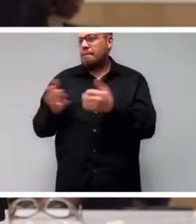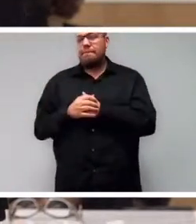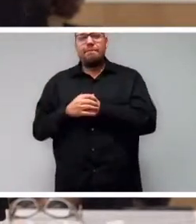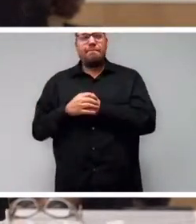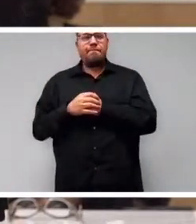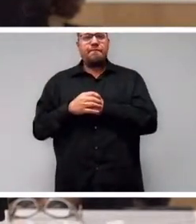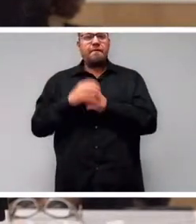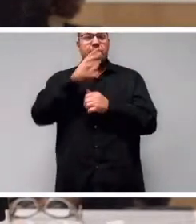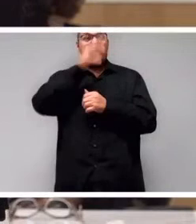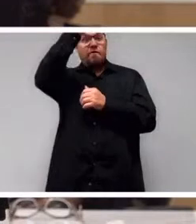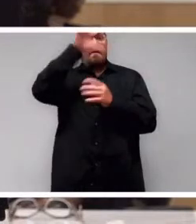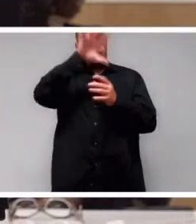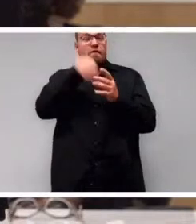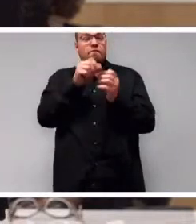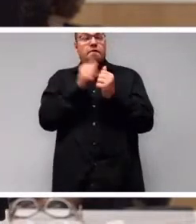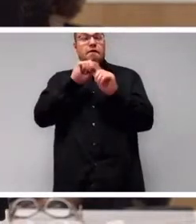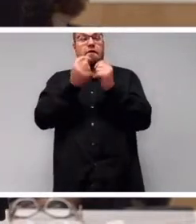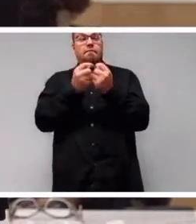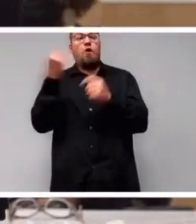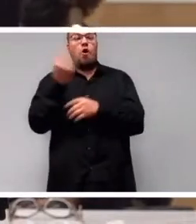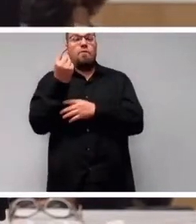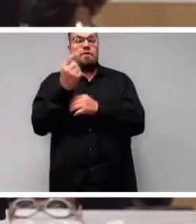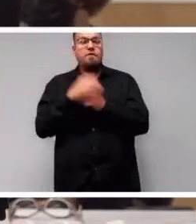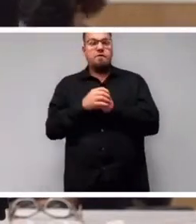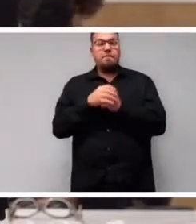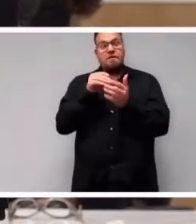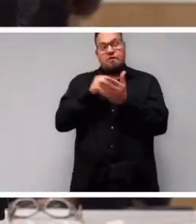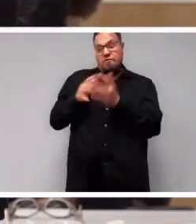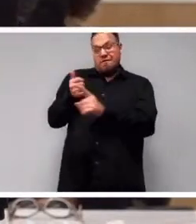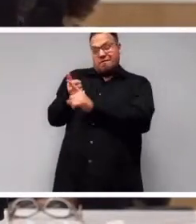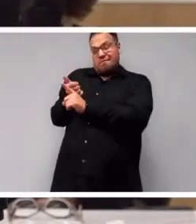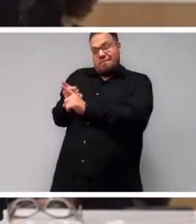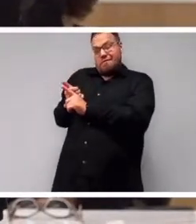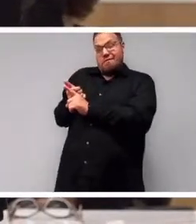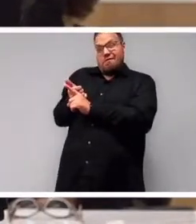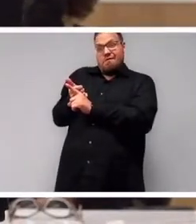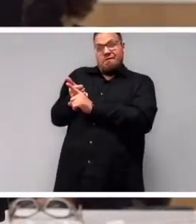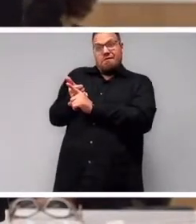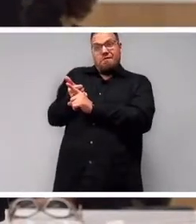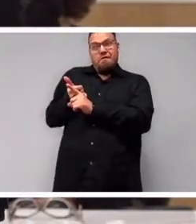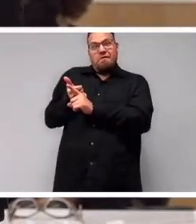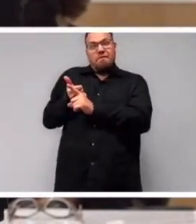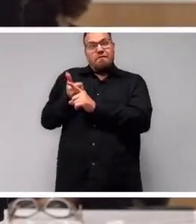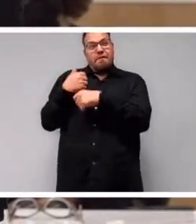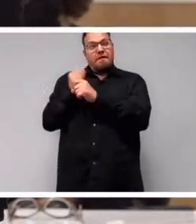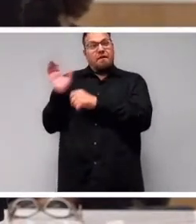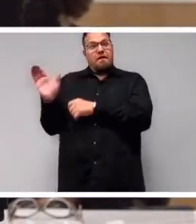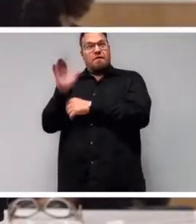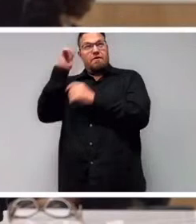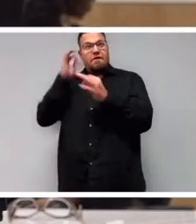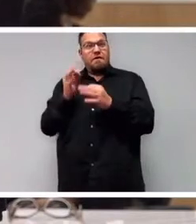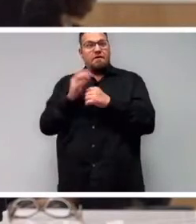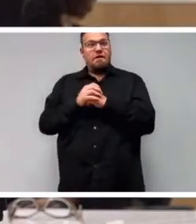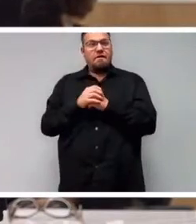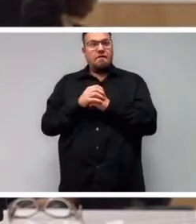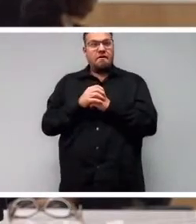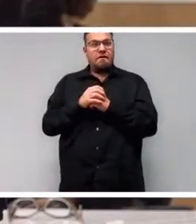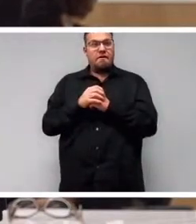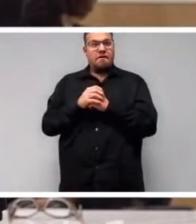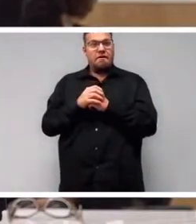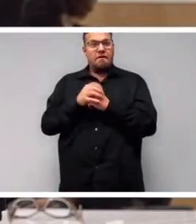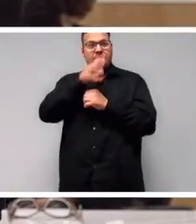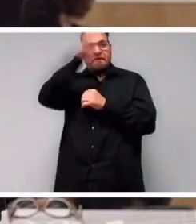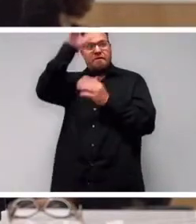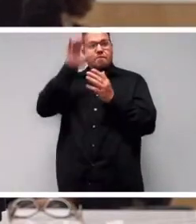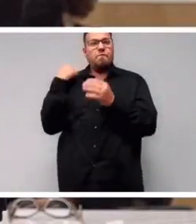part of the team always, but students ultimately, we start teaching them to make their own decisions and think about parents as a resource and a support